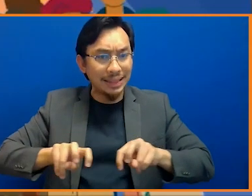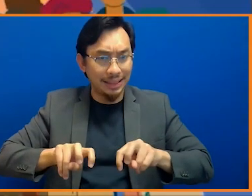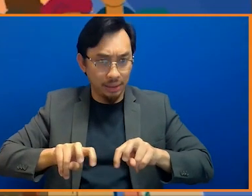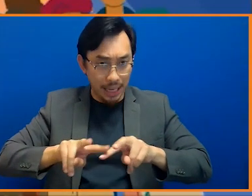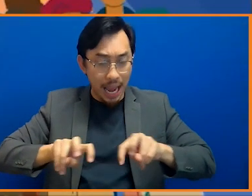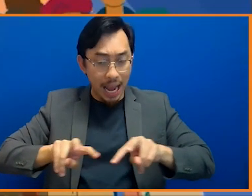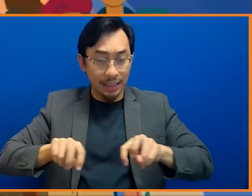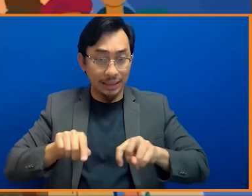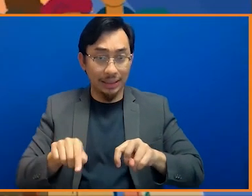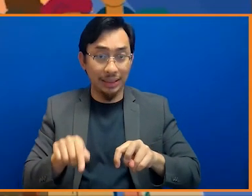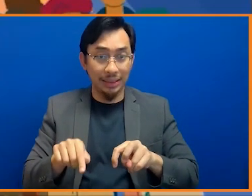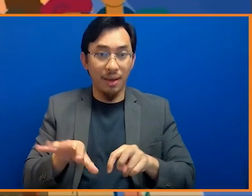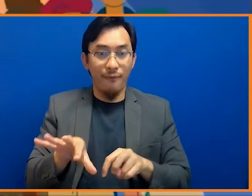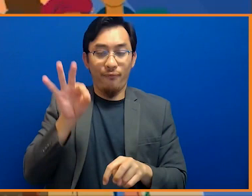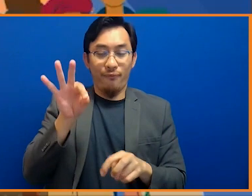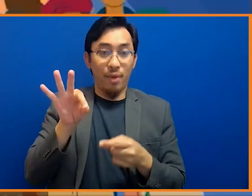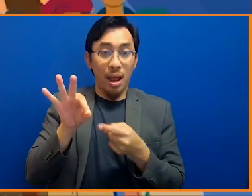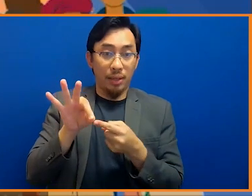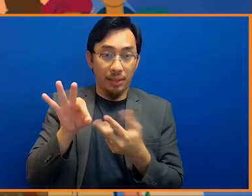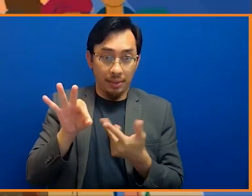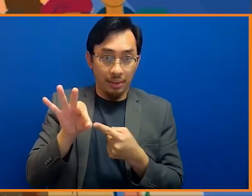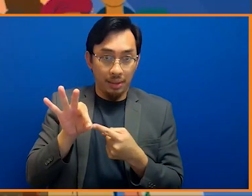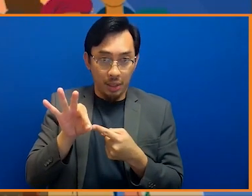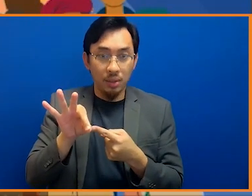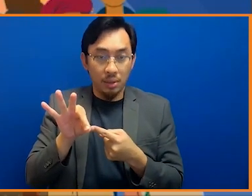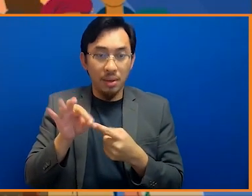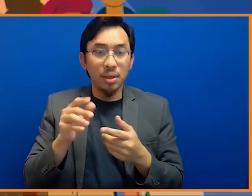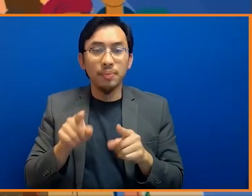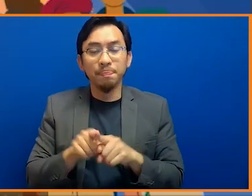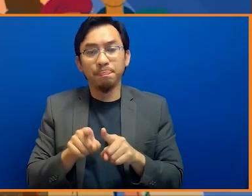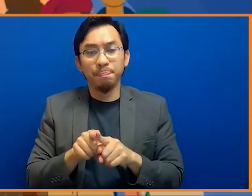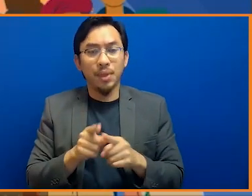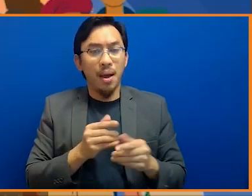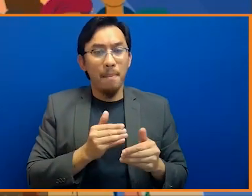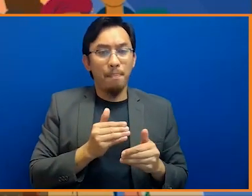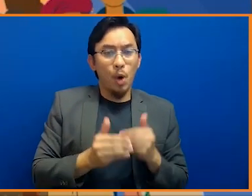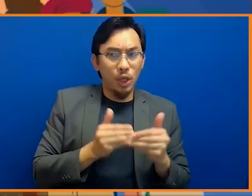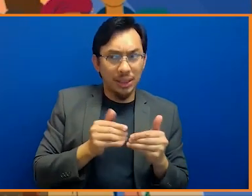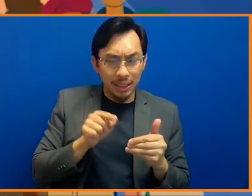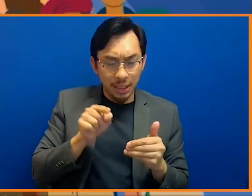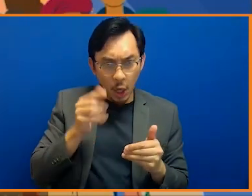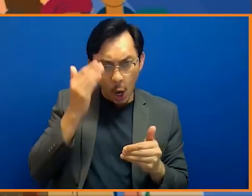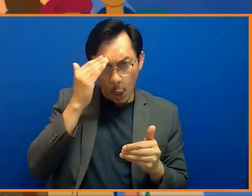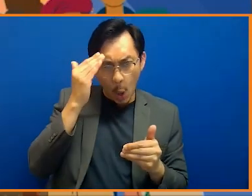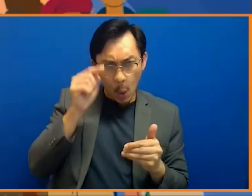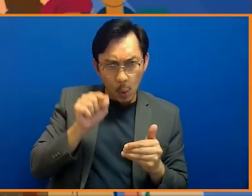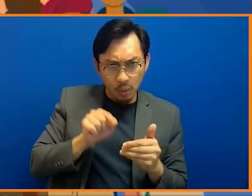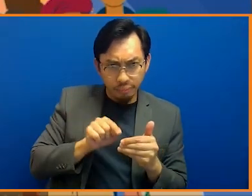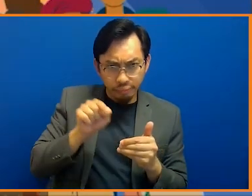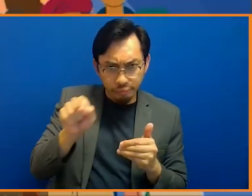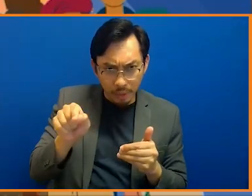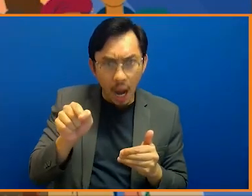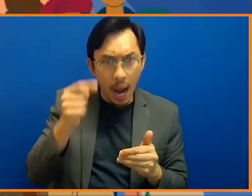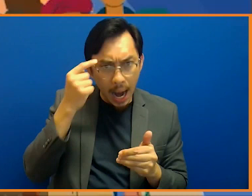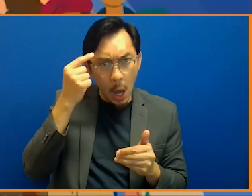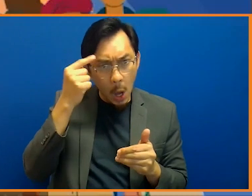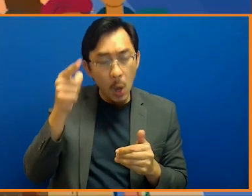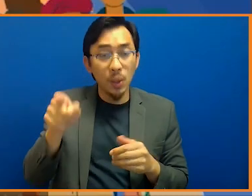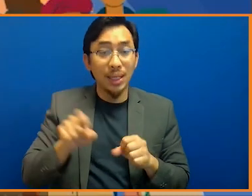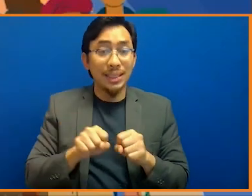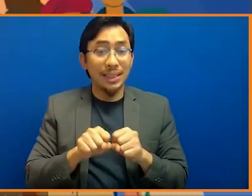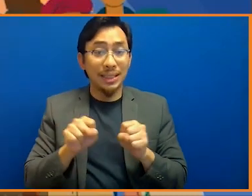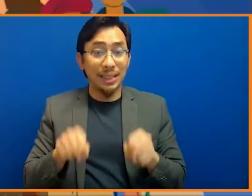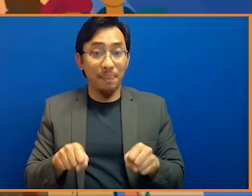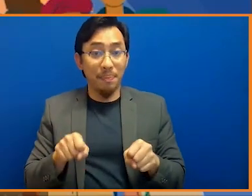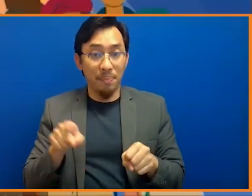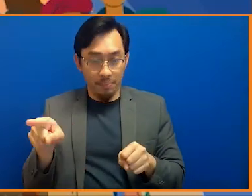the analysis from the detection process. If there is a confirmed tsunami, so this